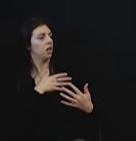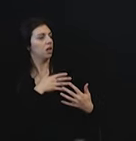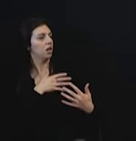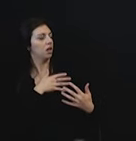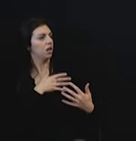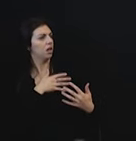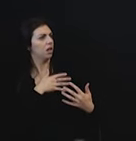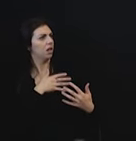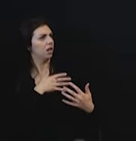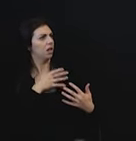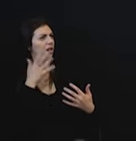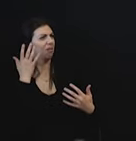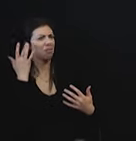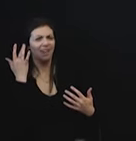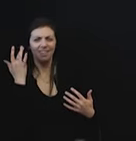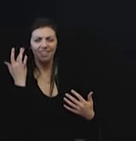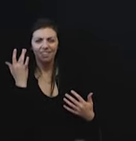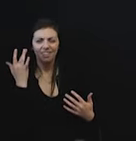Why was that?